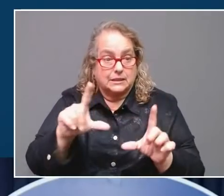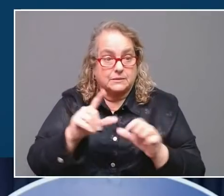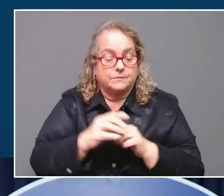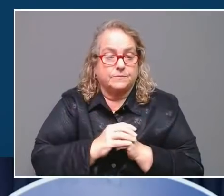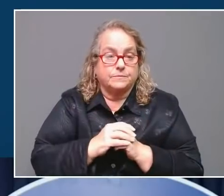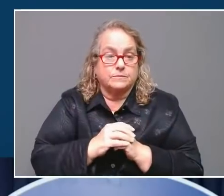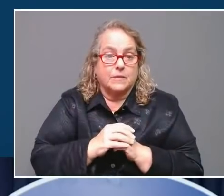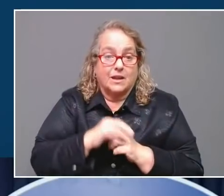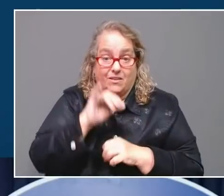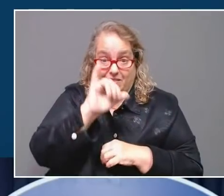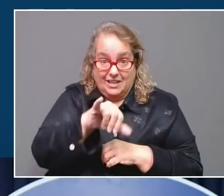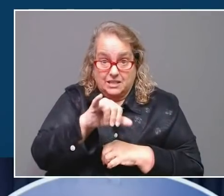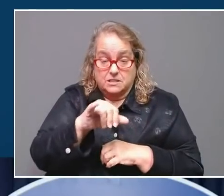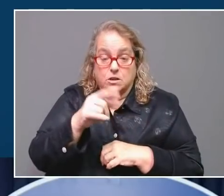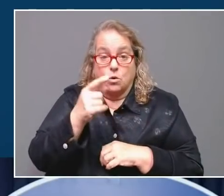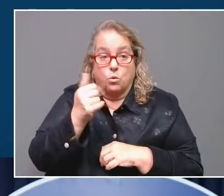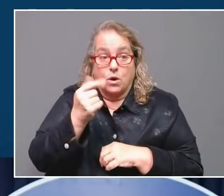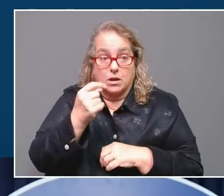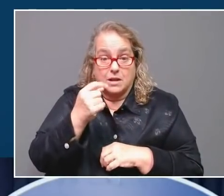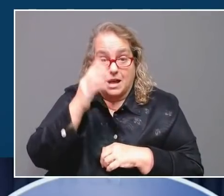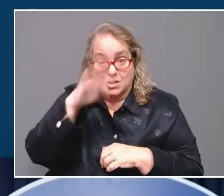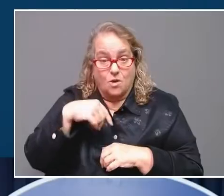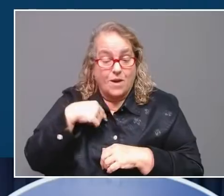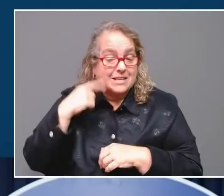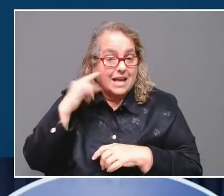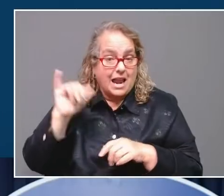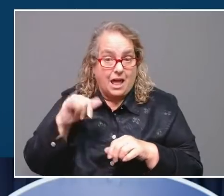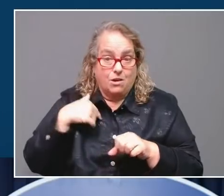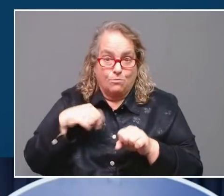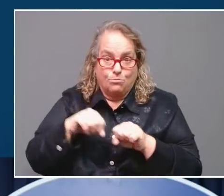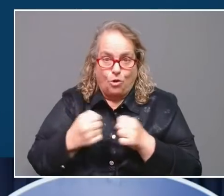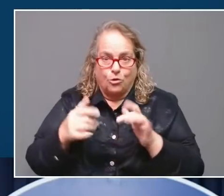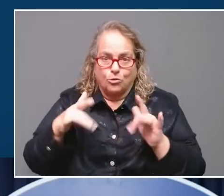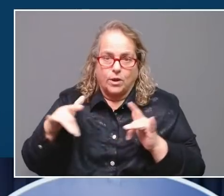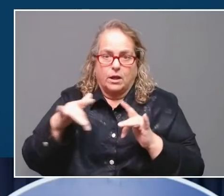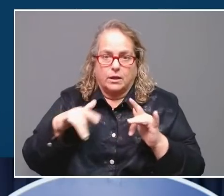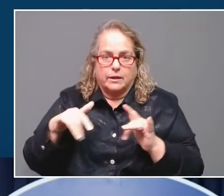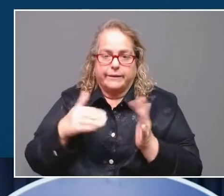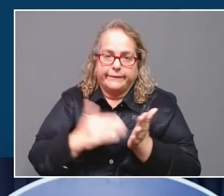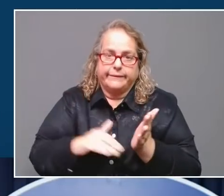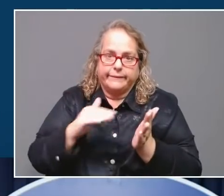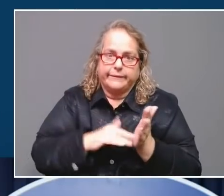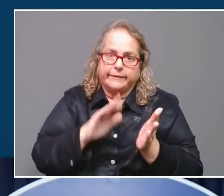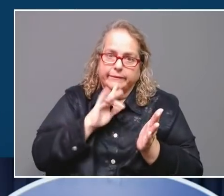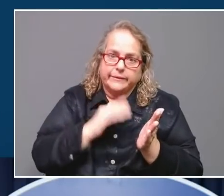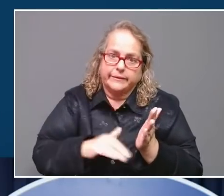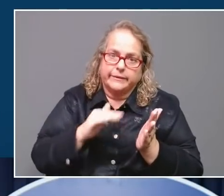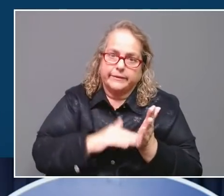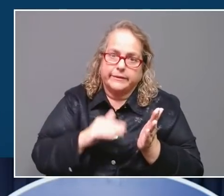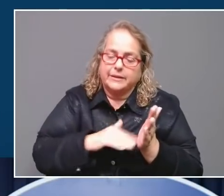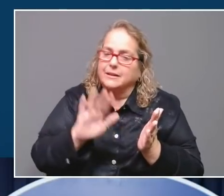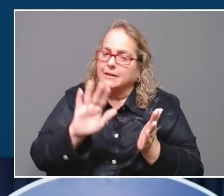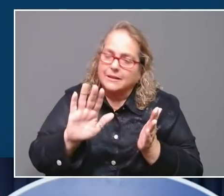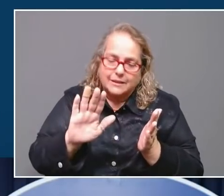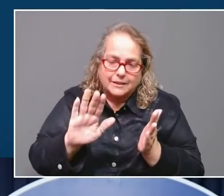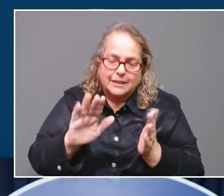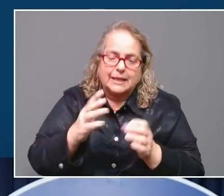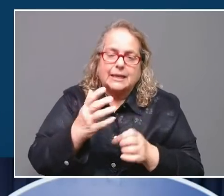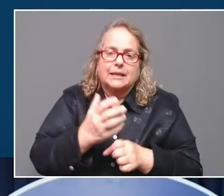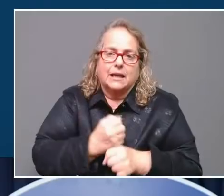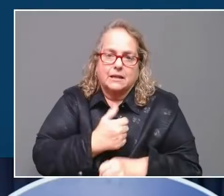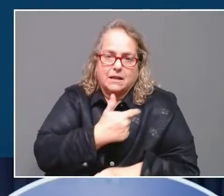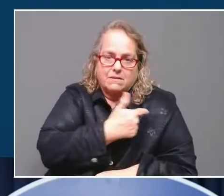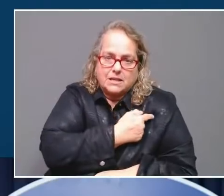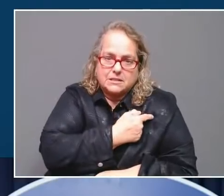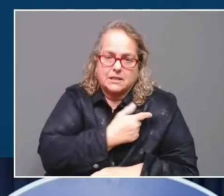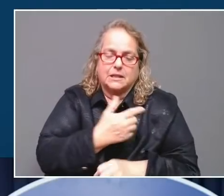are the steps. I know I sound like a broken record, but these things work. You've got to get vaccinated, get boosted. We need you to